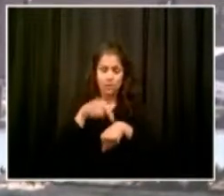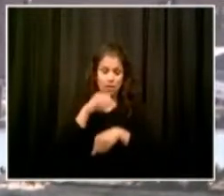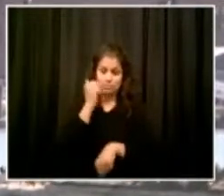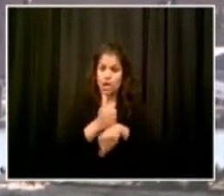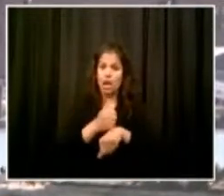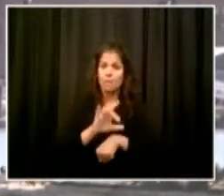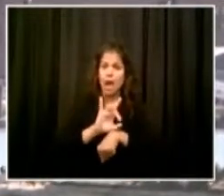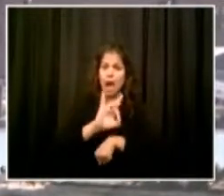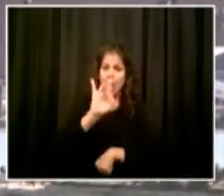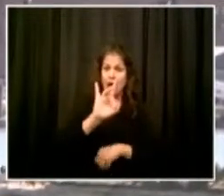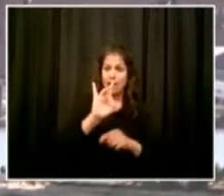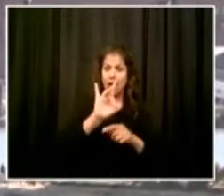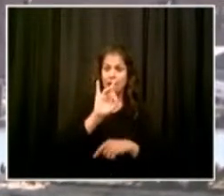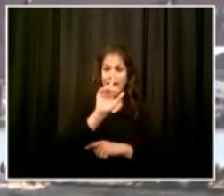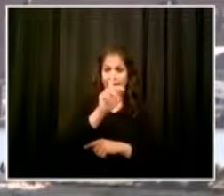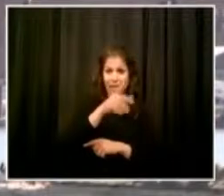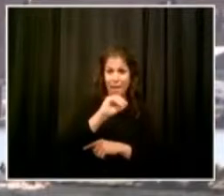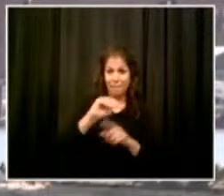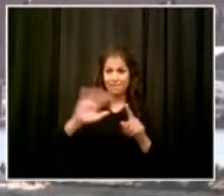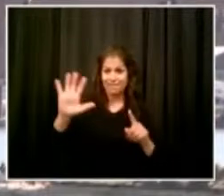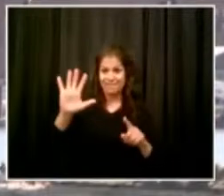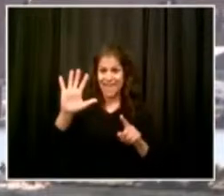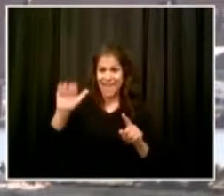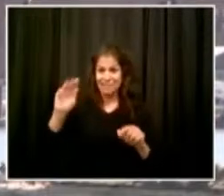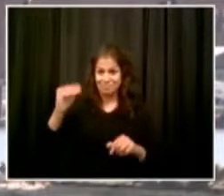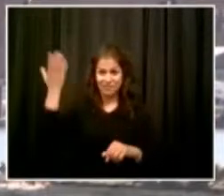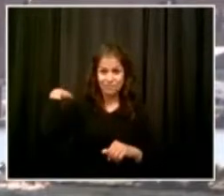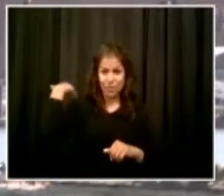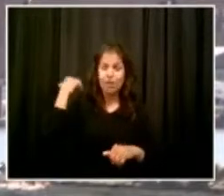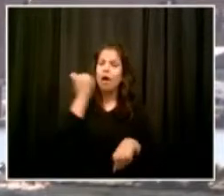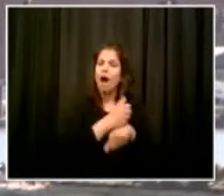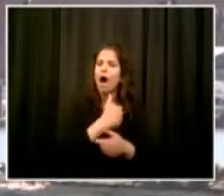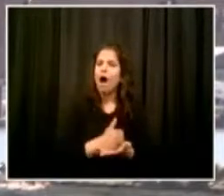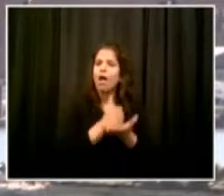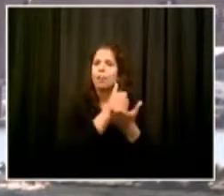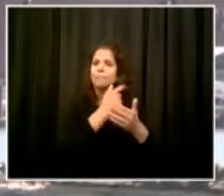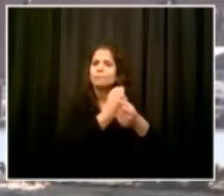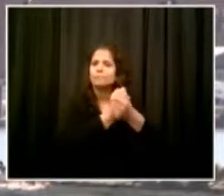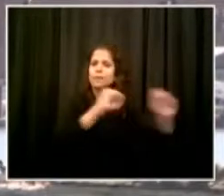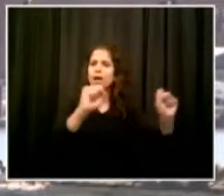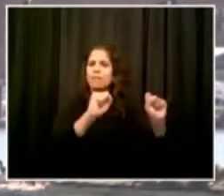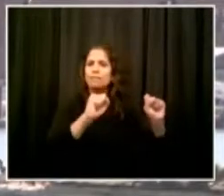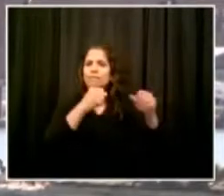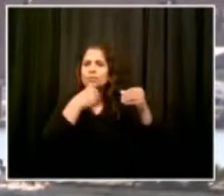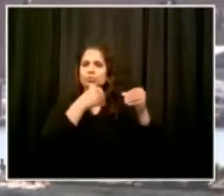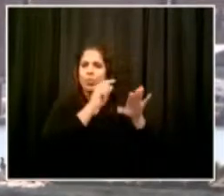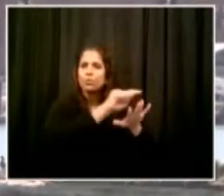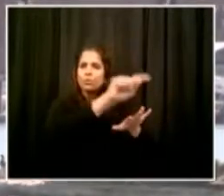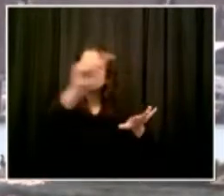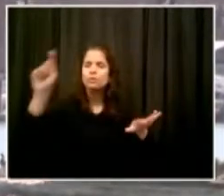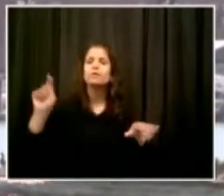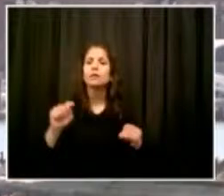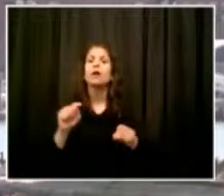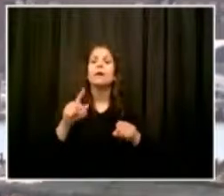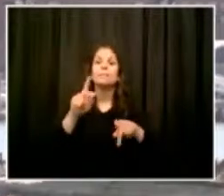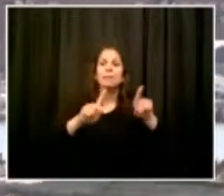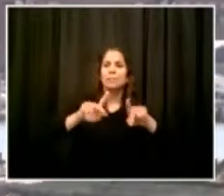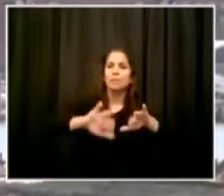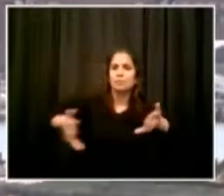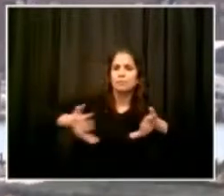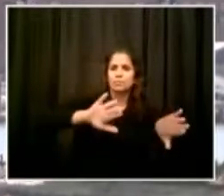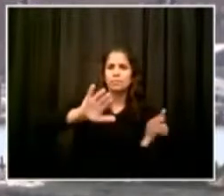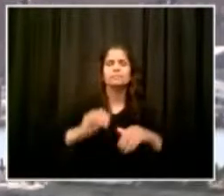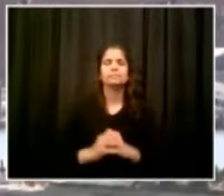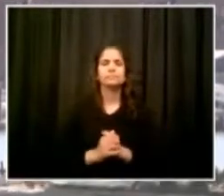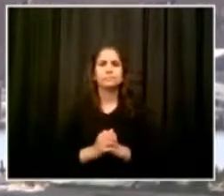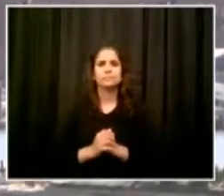1. Go ahead, Gloria. Sorry, I want to follow up on Aaron's question. There are some former staffers, but there are also